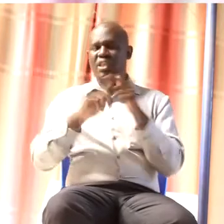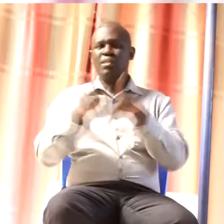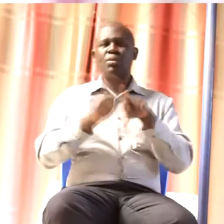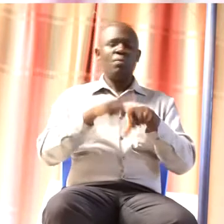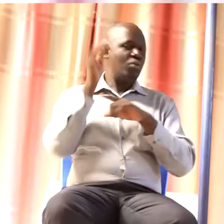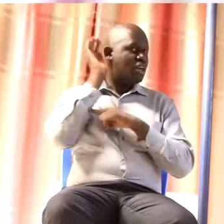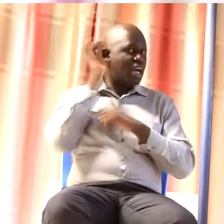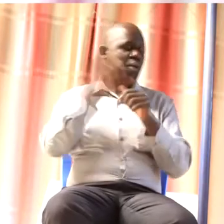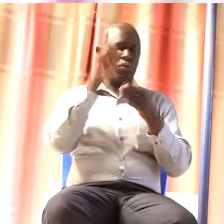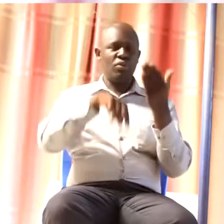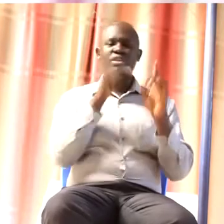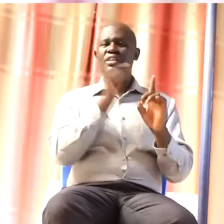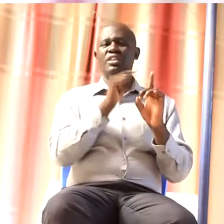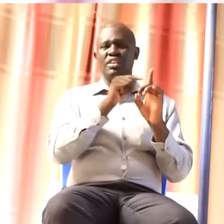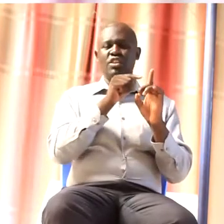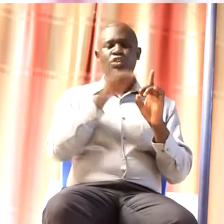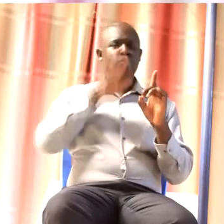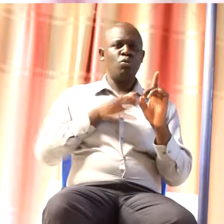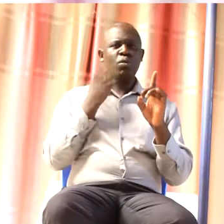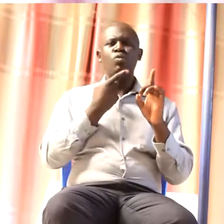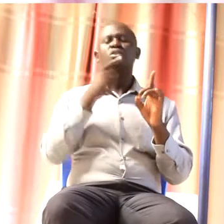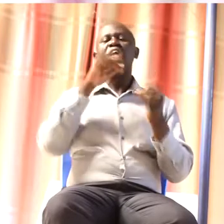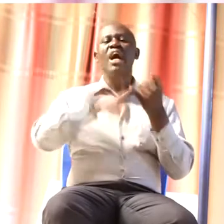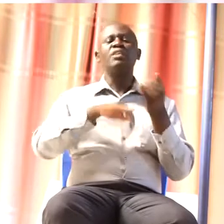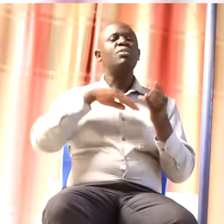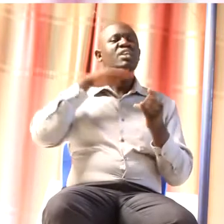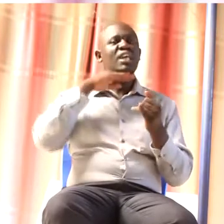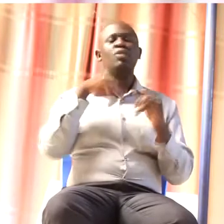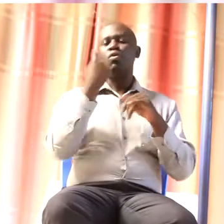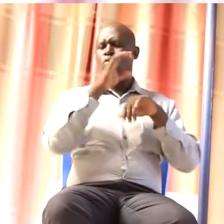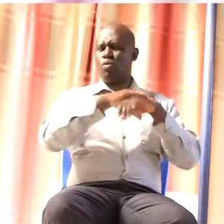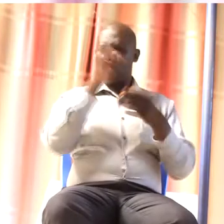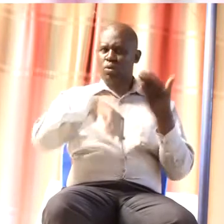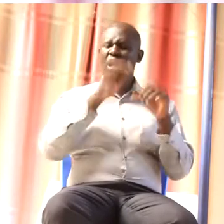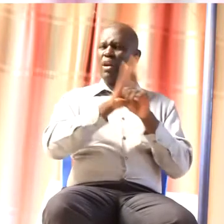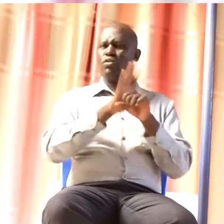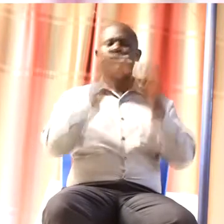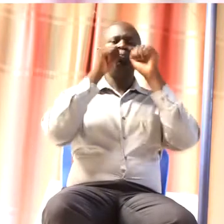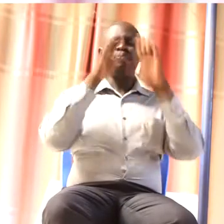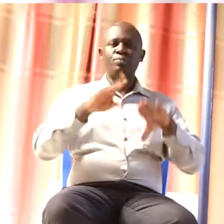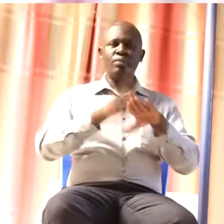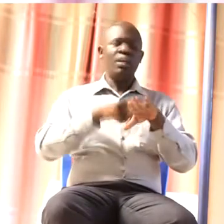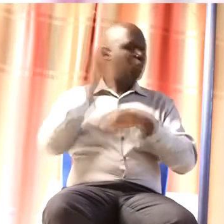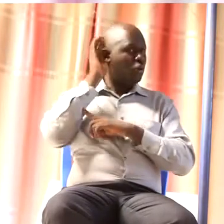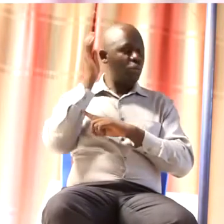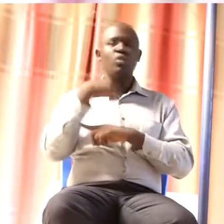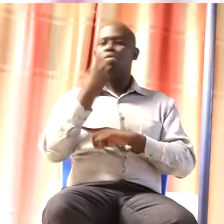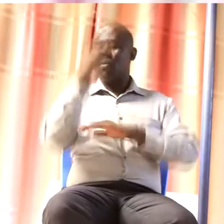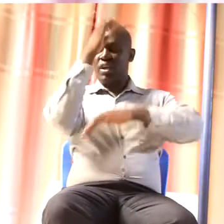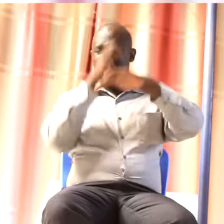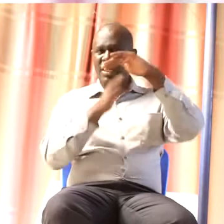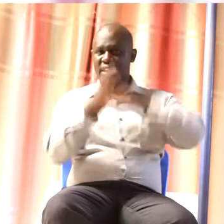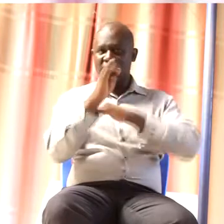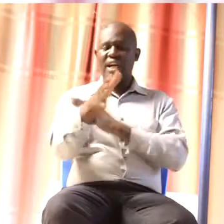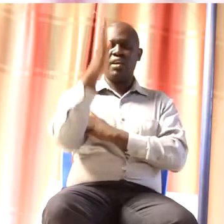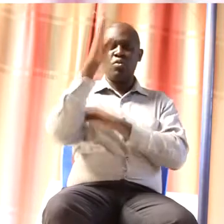widow who got a miracle of provision when she obeyed Elijah. Amen. And God gave